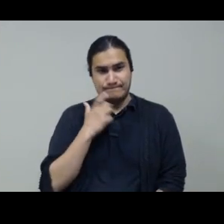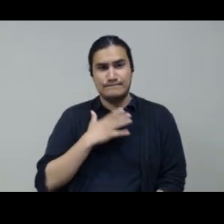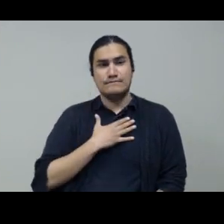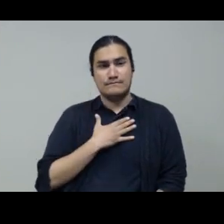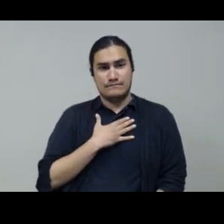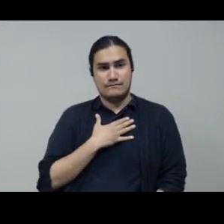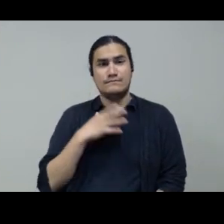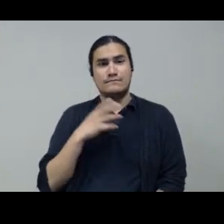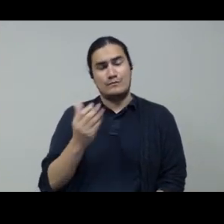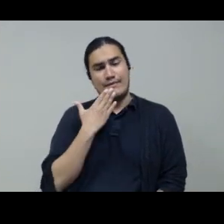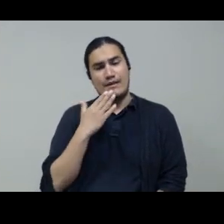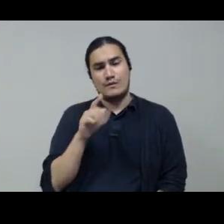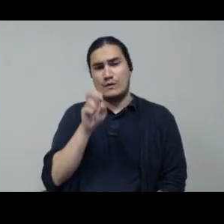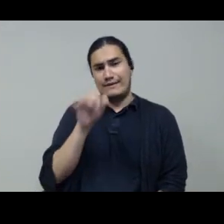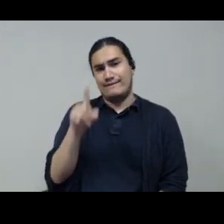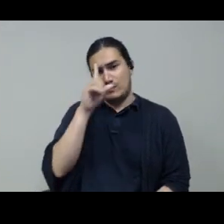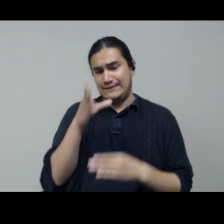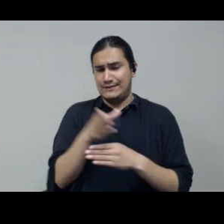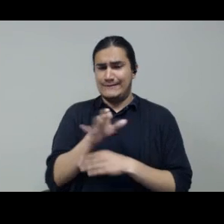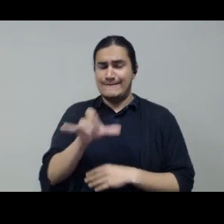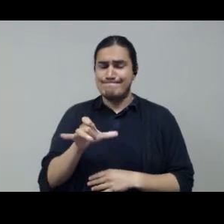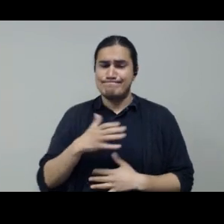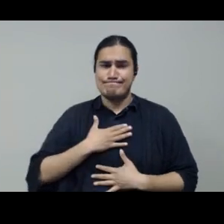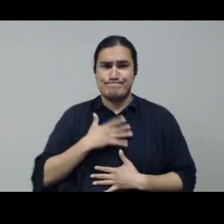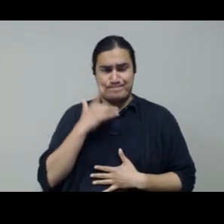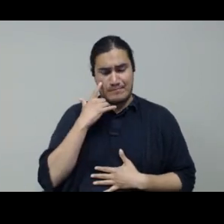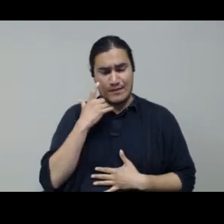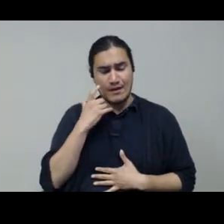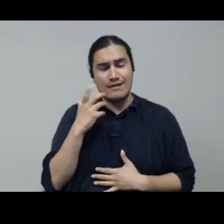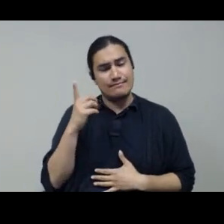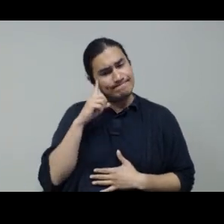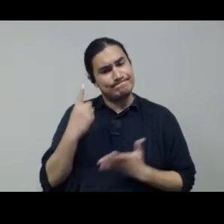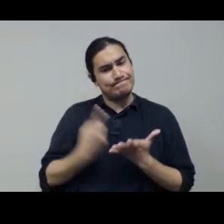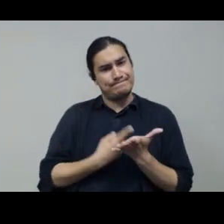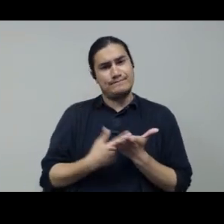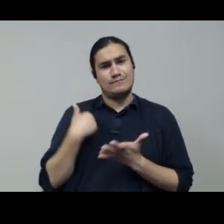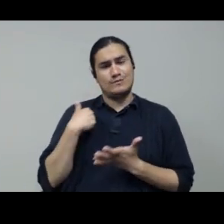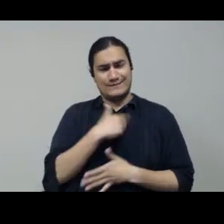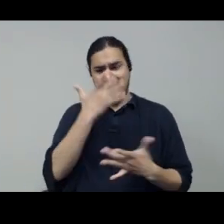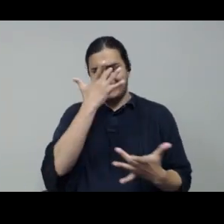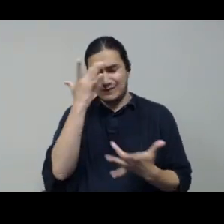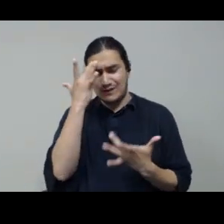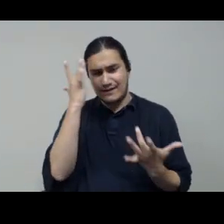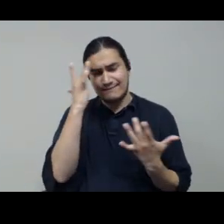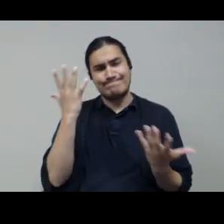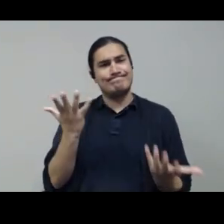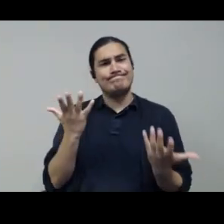So thank you, Tony, for sharing that. I think sometimes we forget